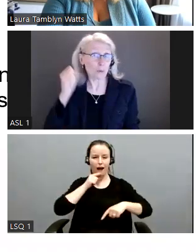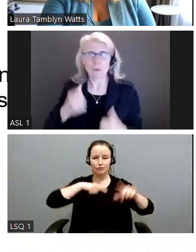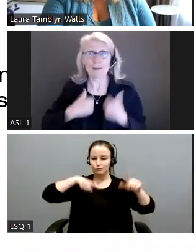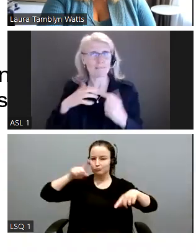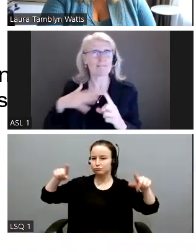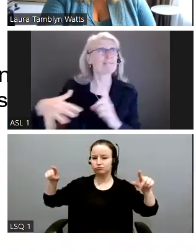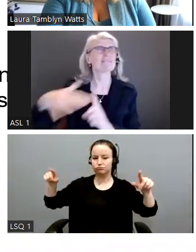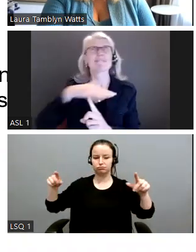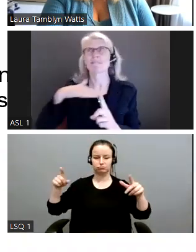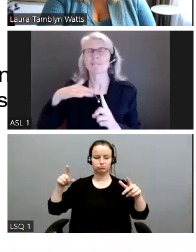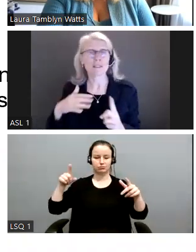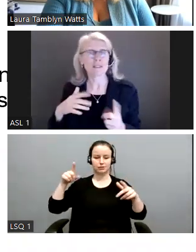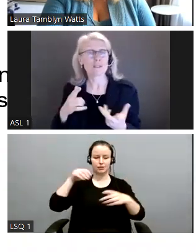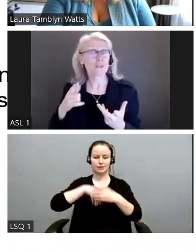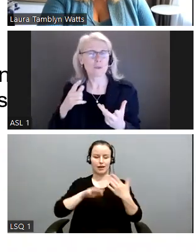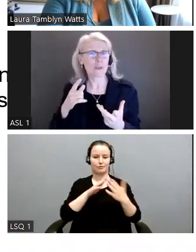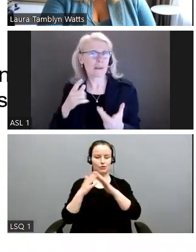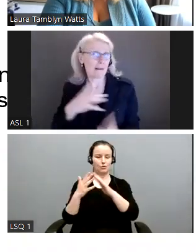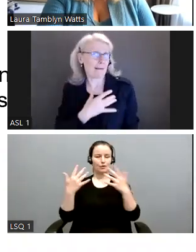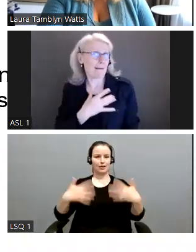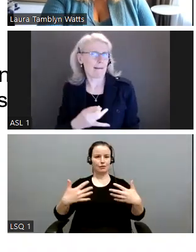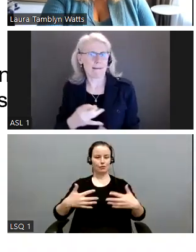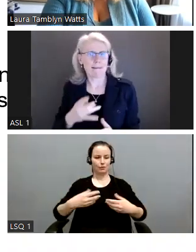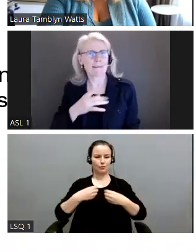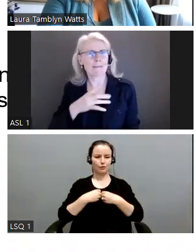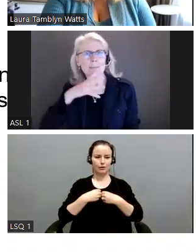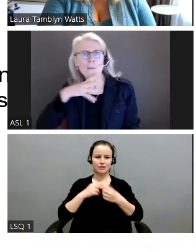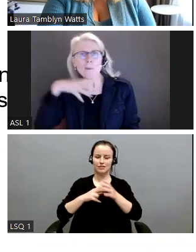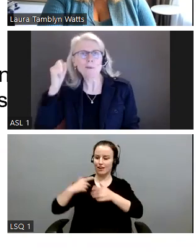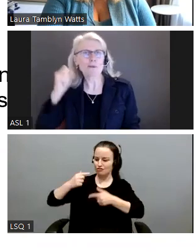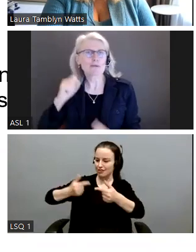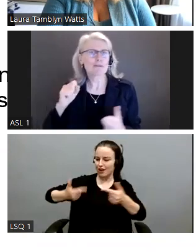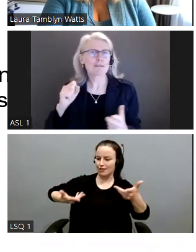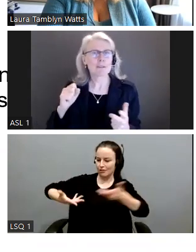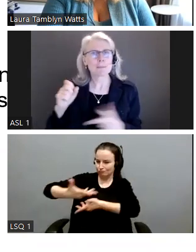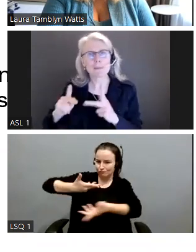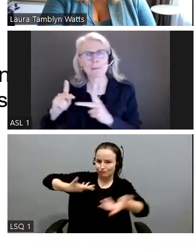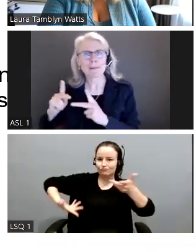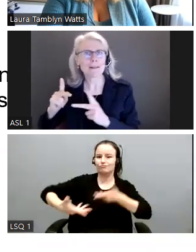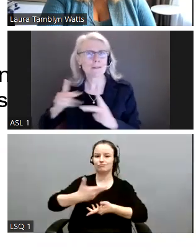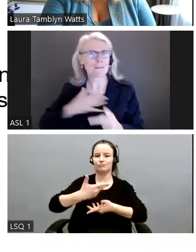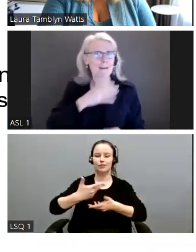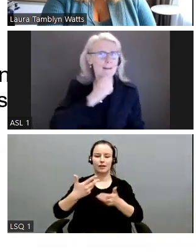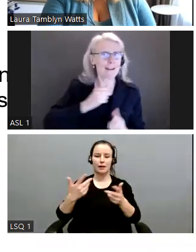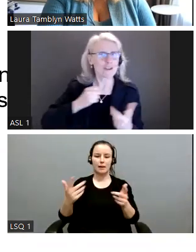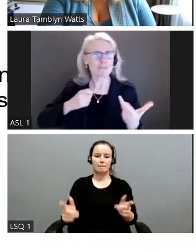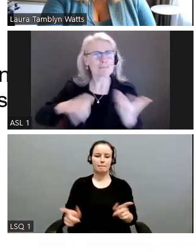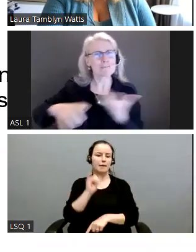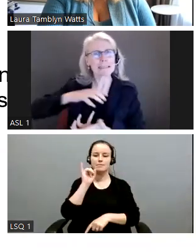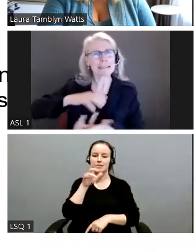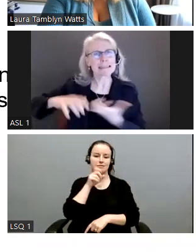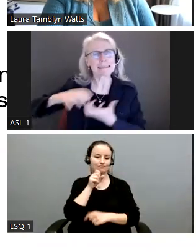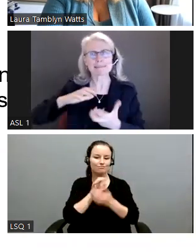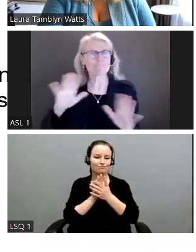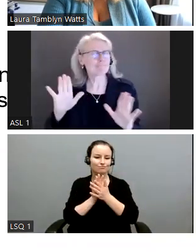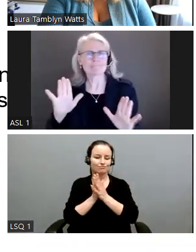this sort of way of living intergenerationally with older women, older people is just, I want everyone to have that